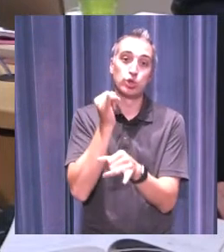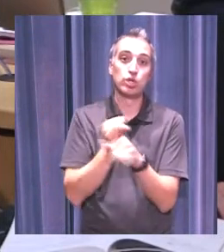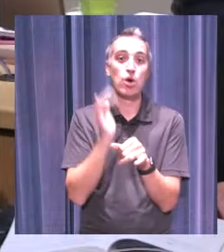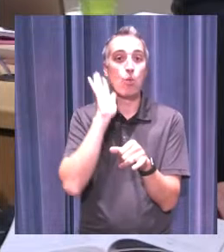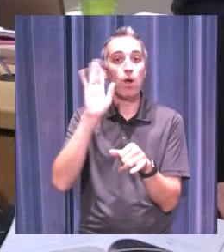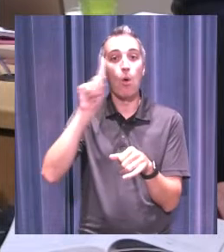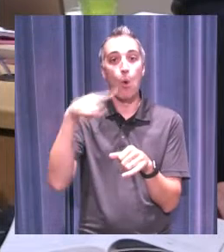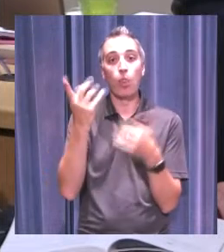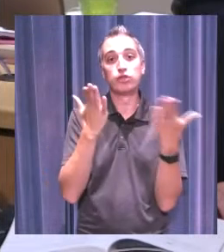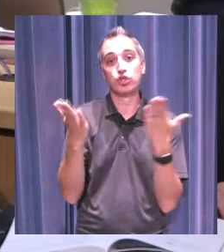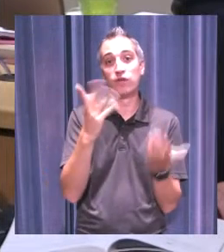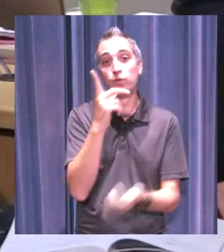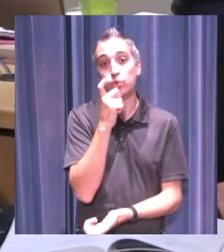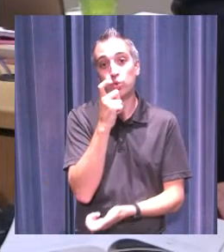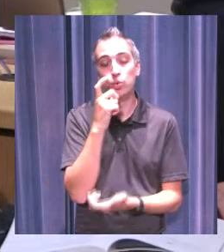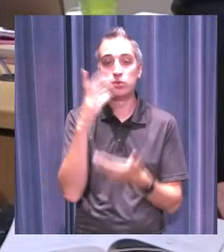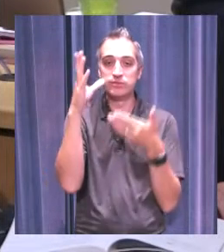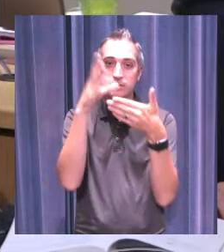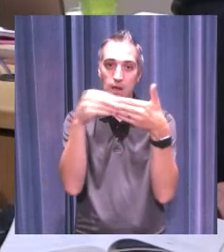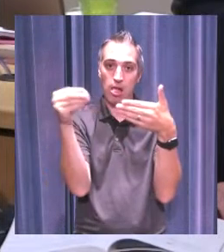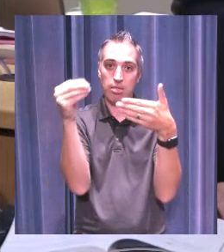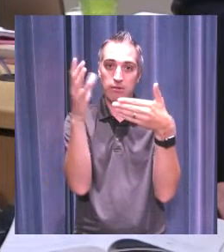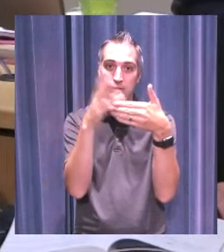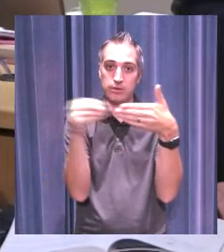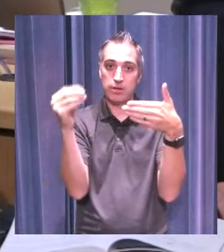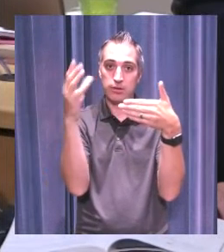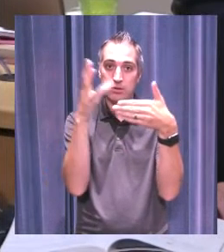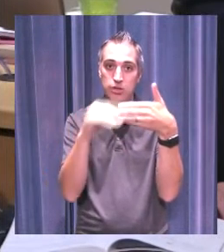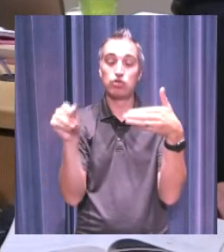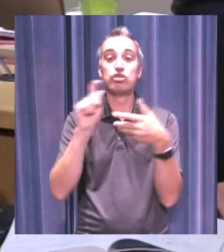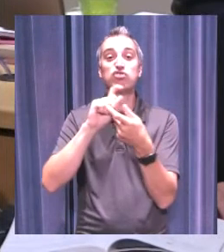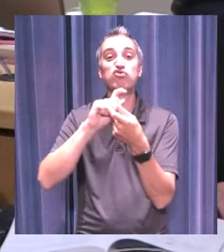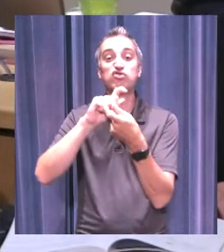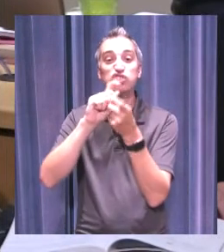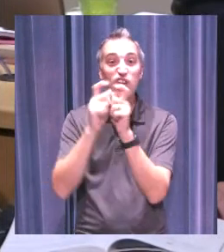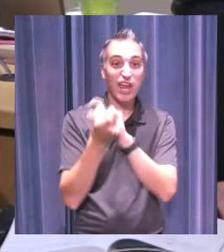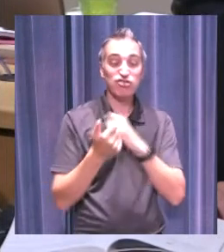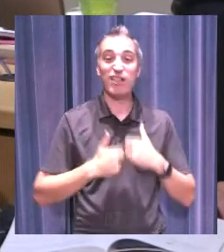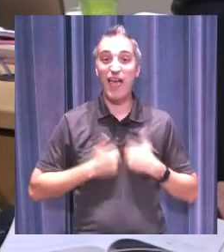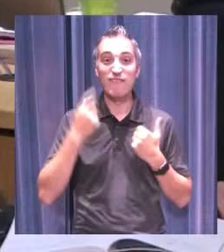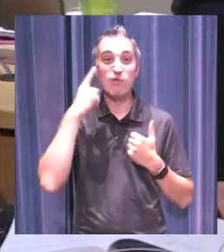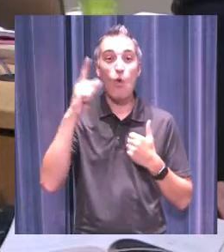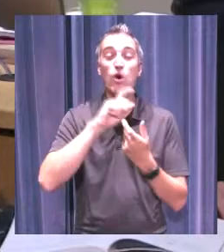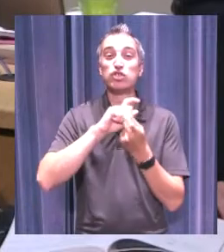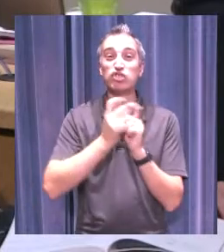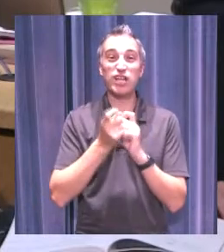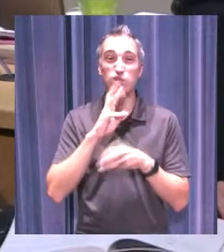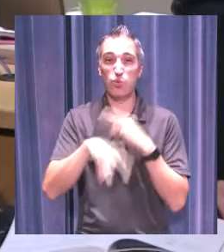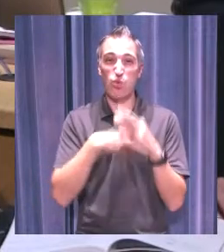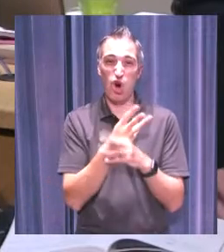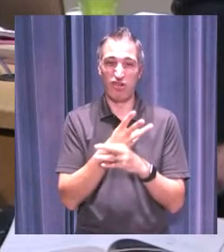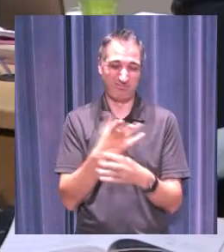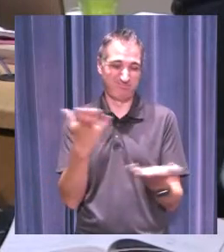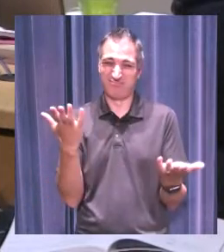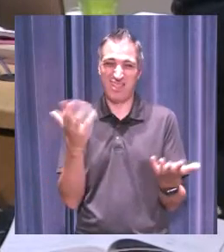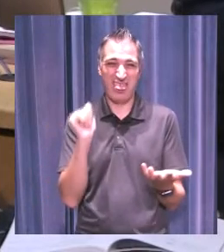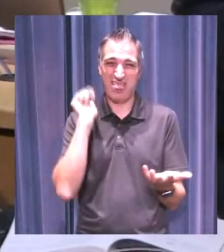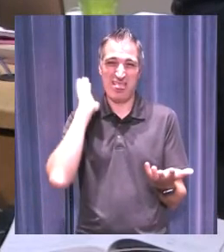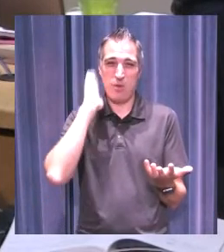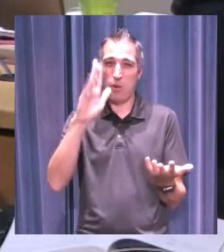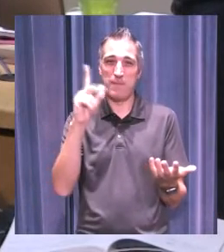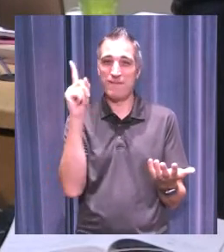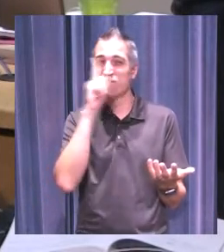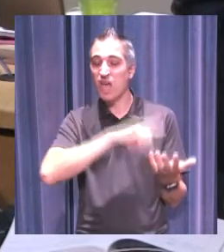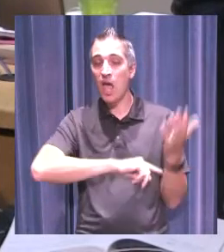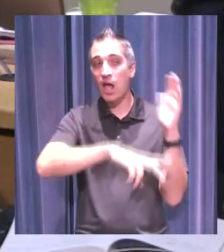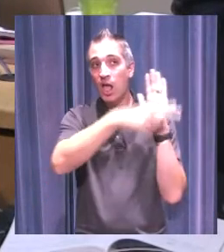dollar. The mantra, changing lives for a changing world, will become a false canned platitude to be plastered on window banners